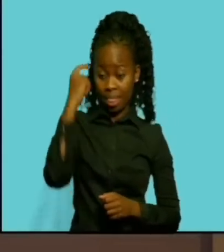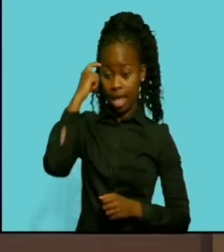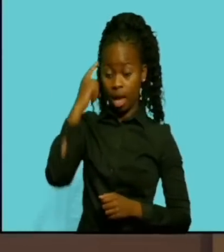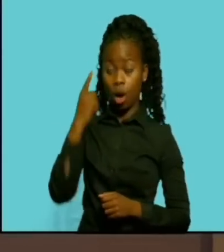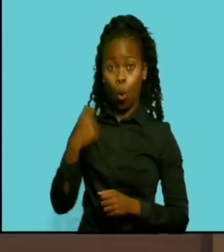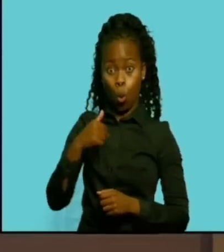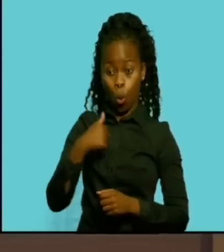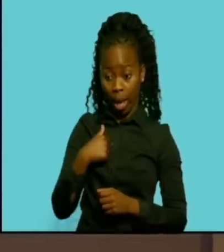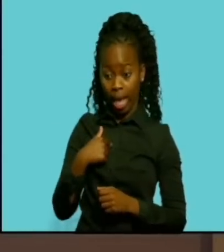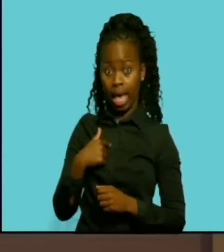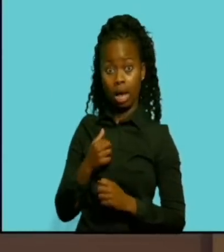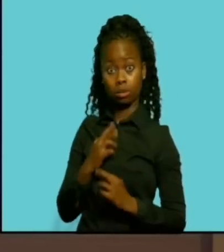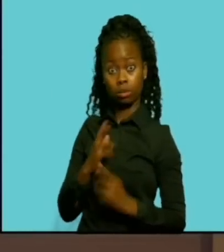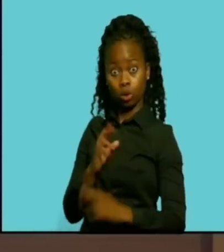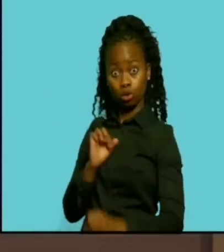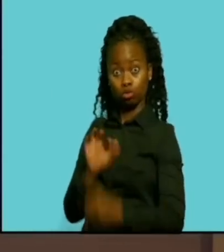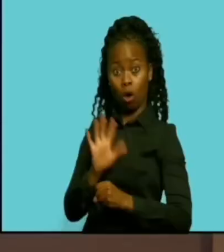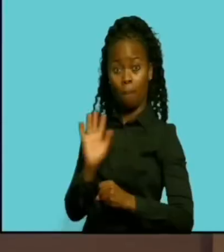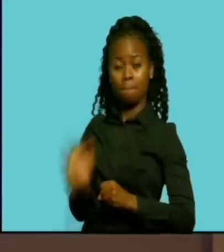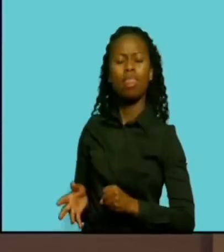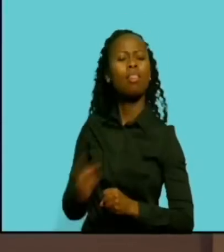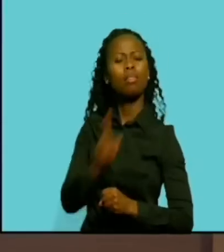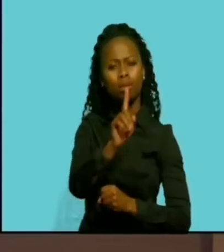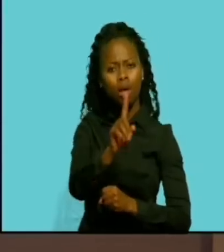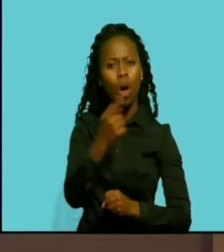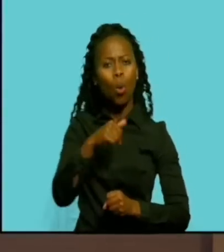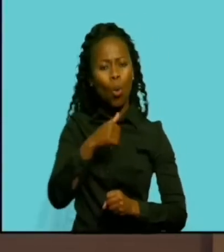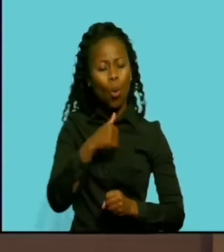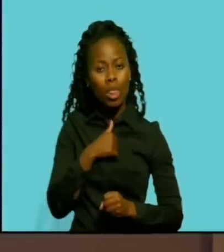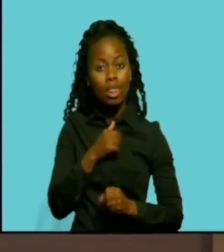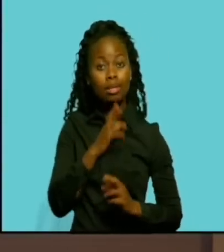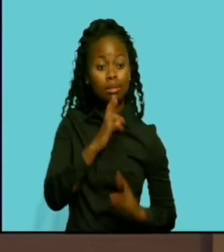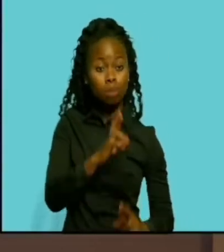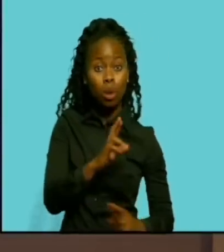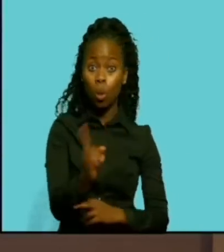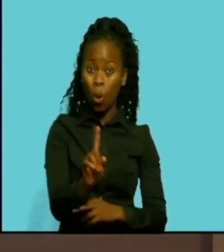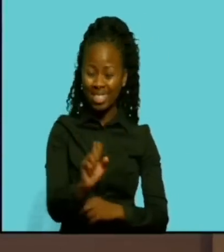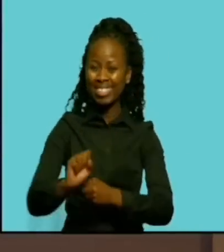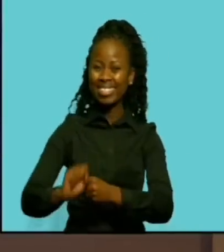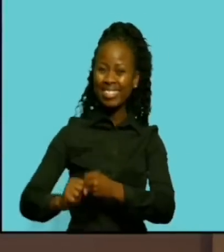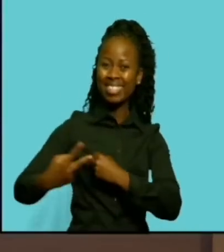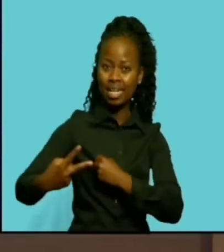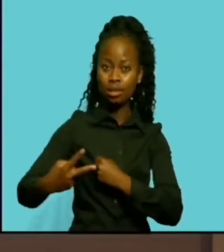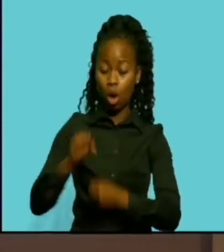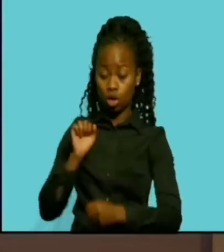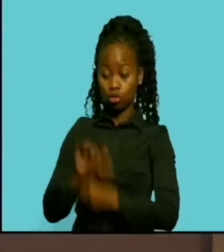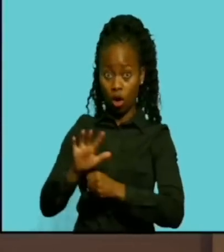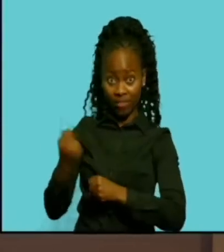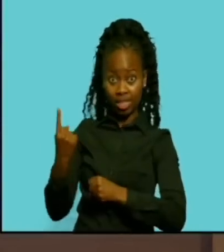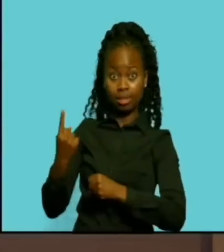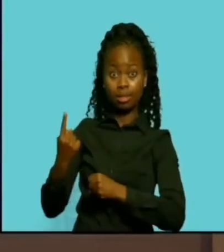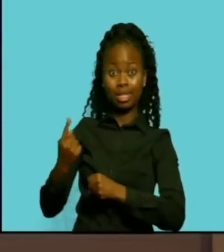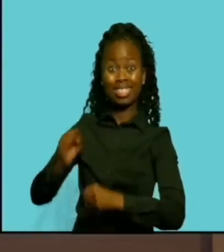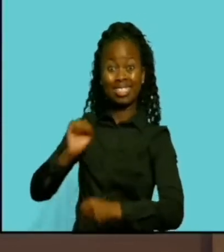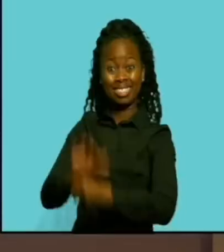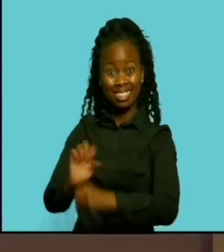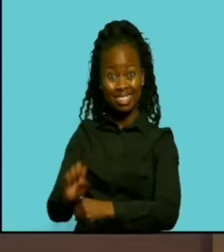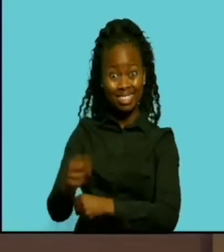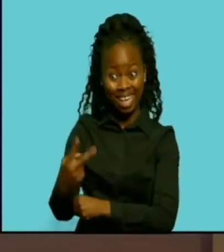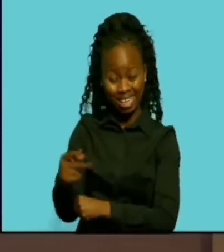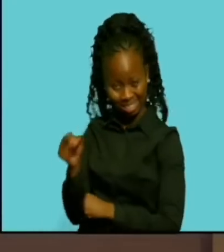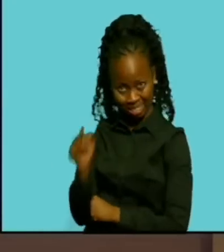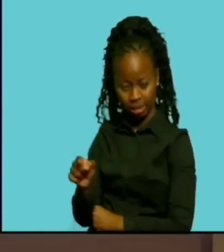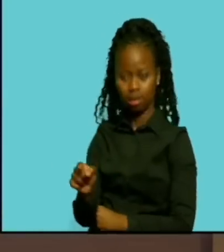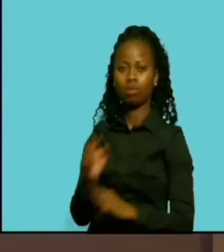inflation outlook. We are responding to the potential second round effects that come from those